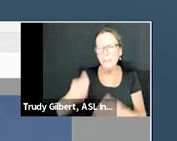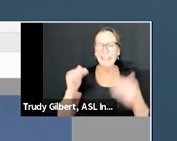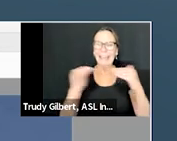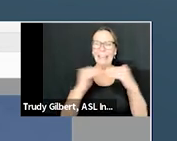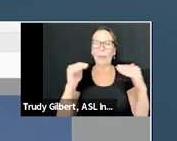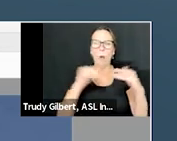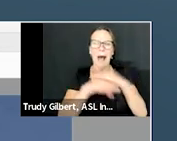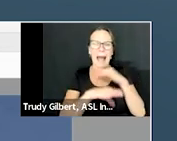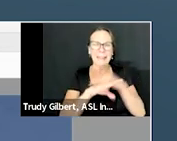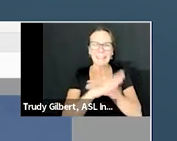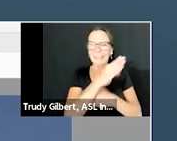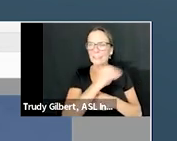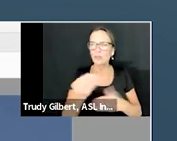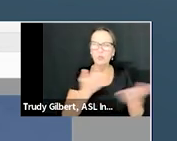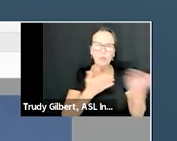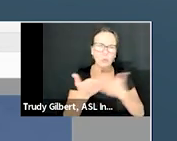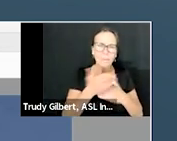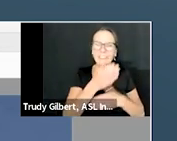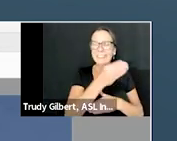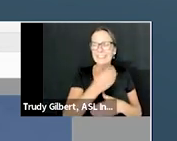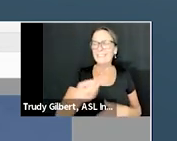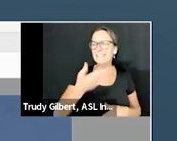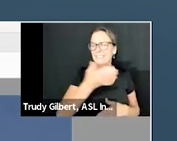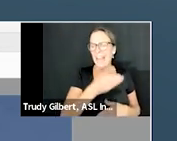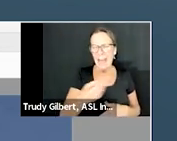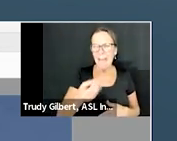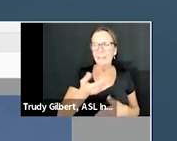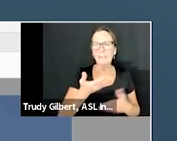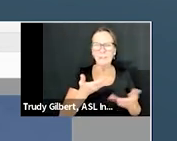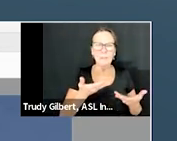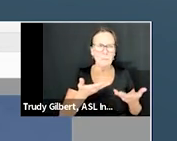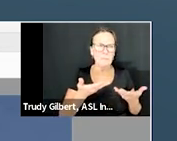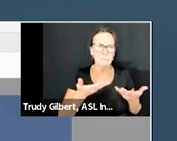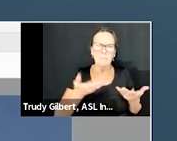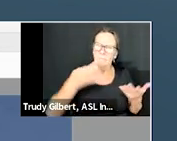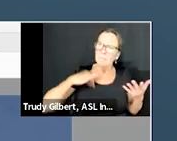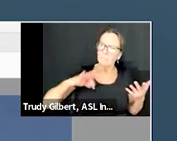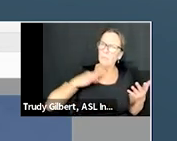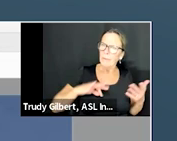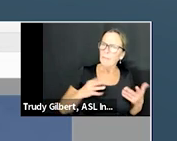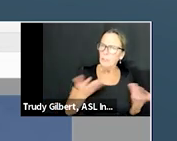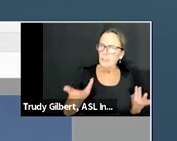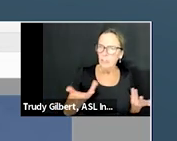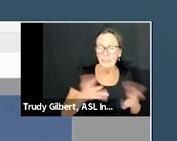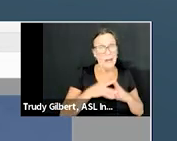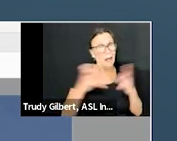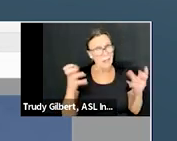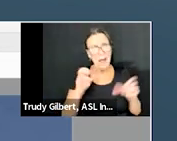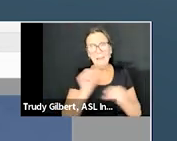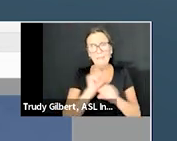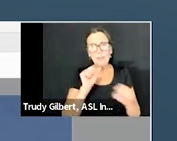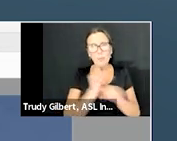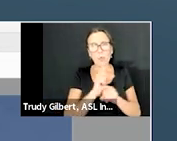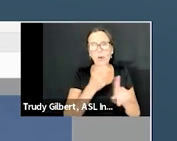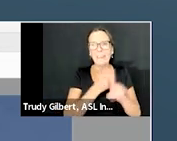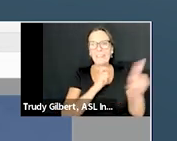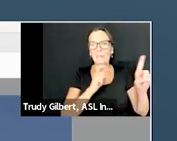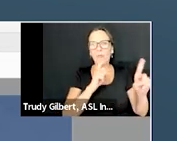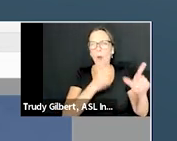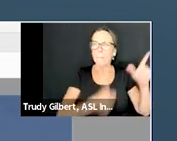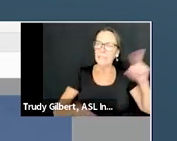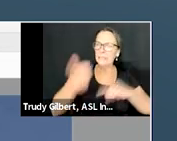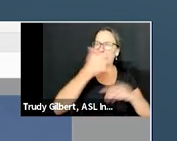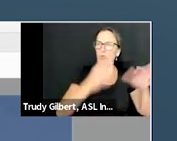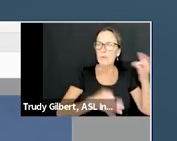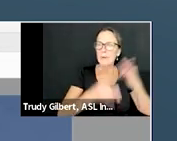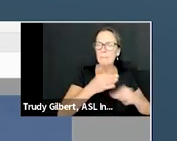services, and privileges. And a lot of the work that we do stems from a Supreme Court case from the late